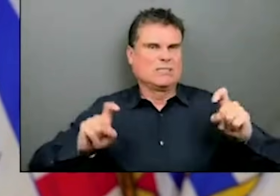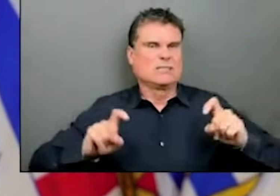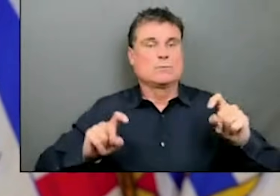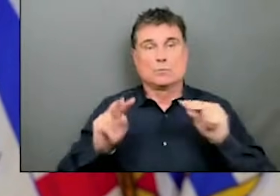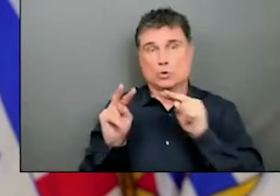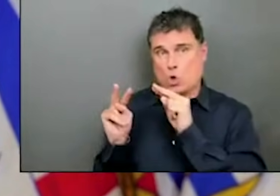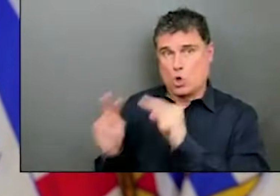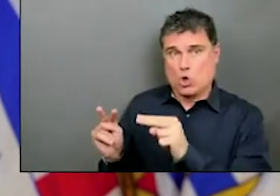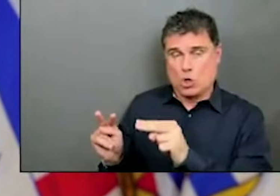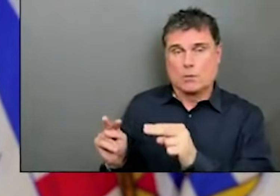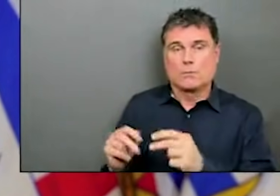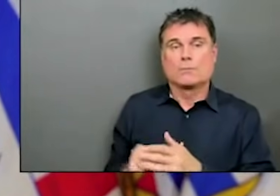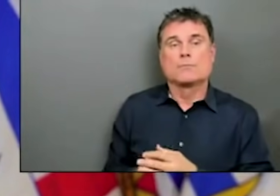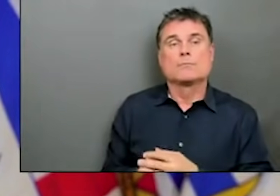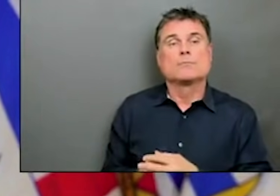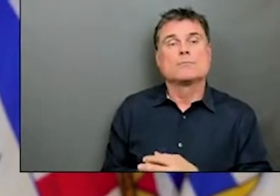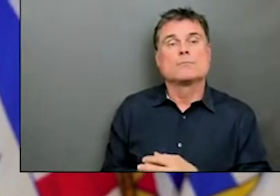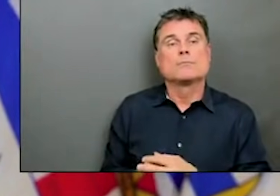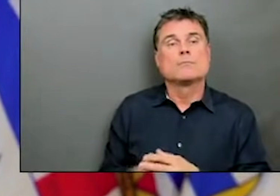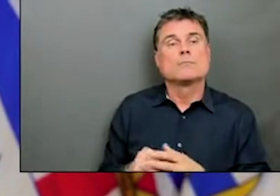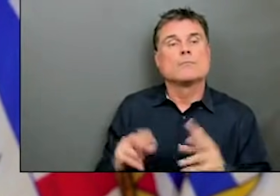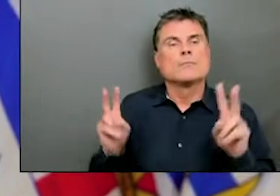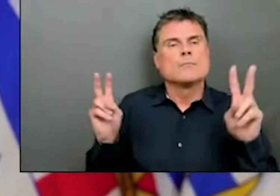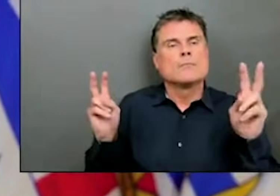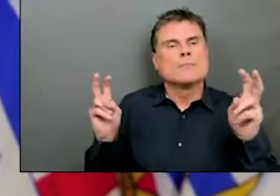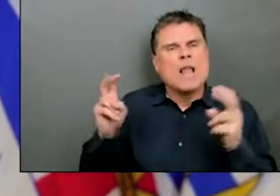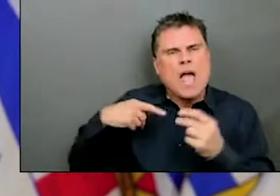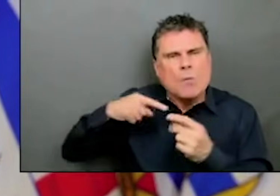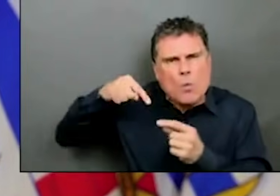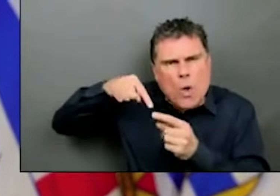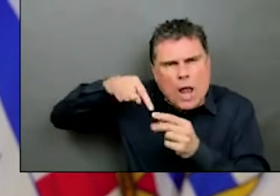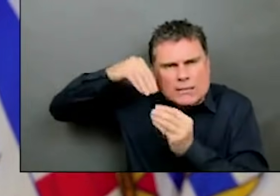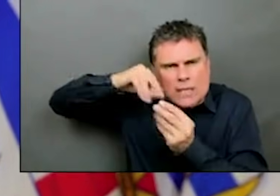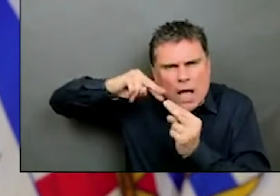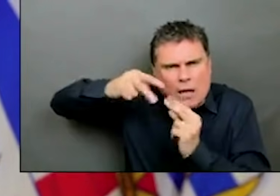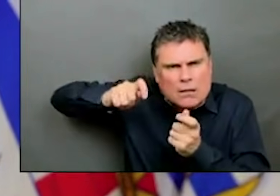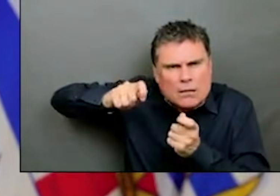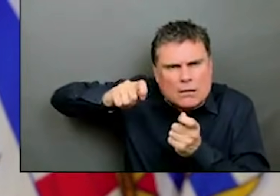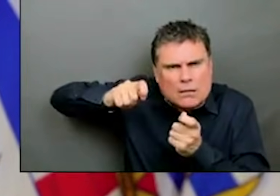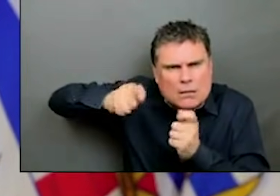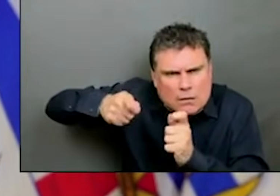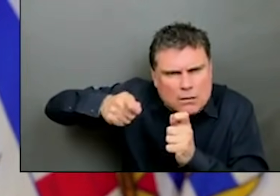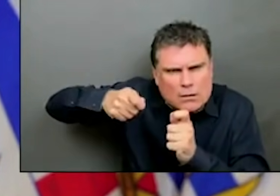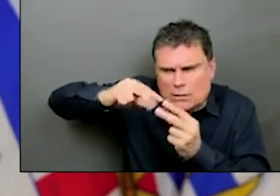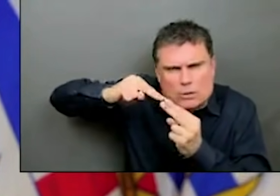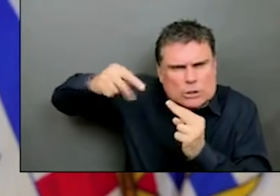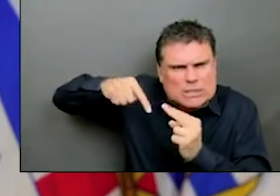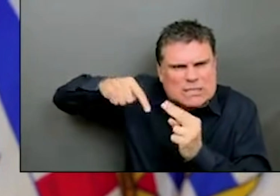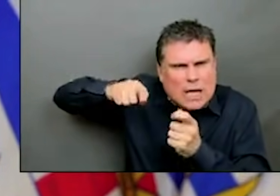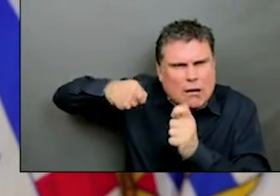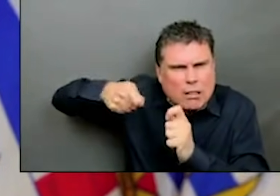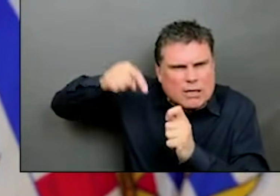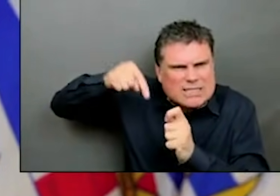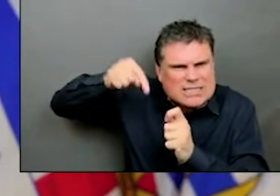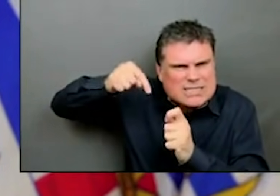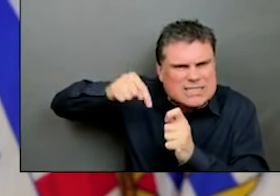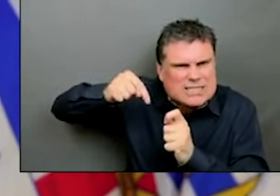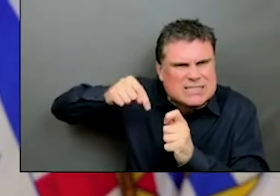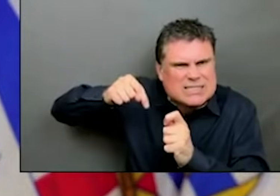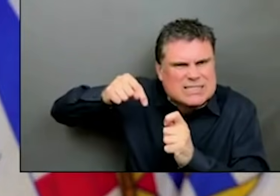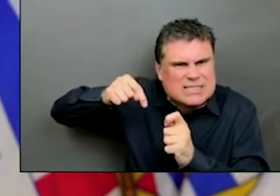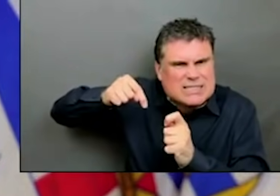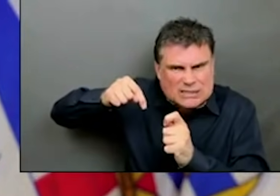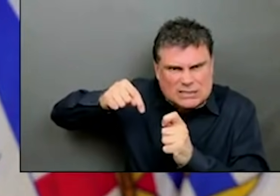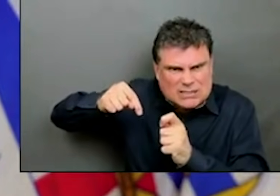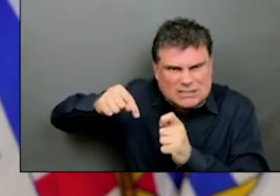one of the mutations specifically. We're screening, it's close to 100% of all of the positives.